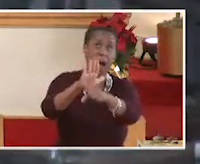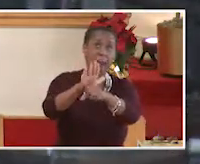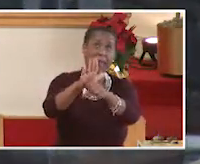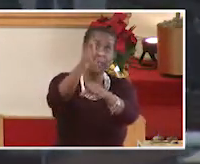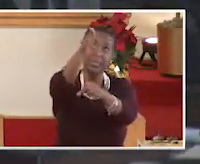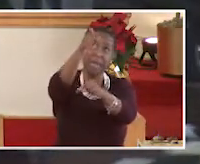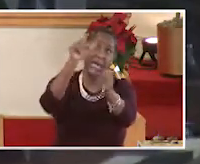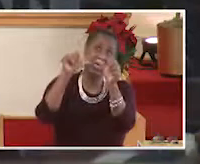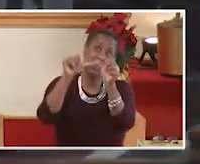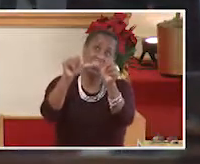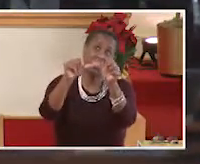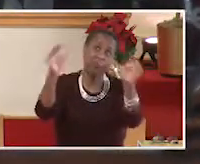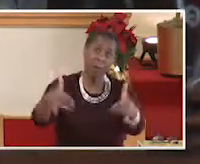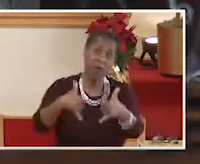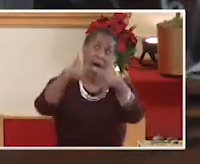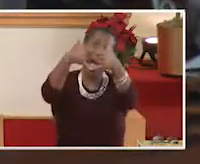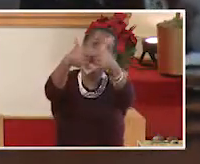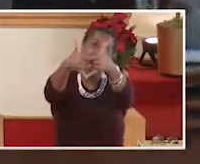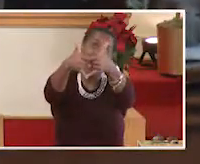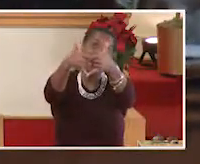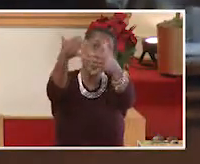pressing